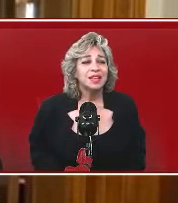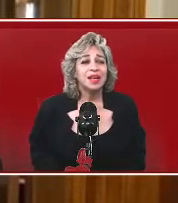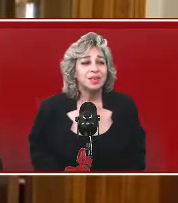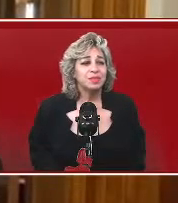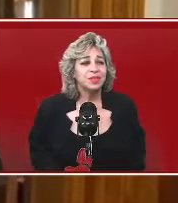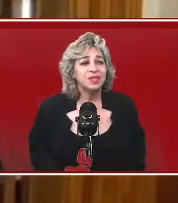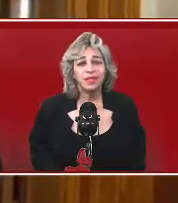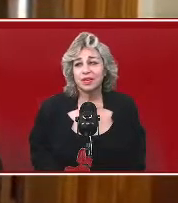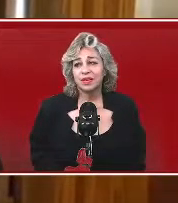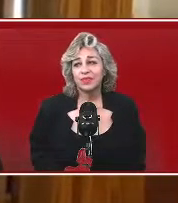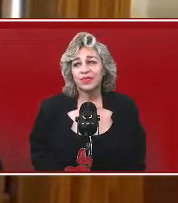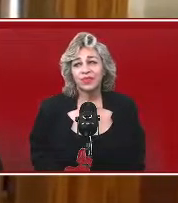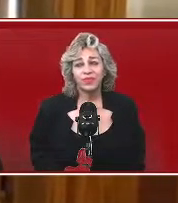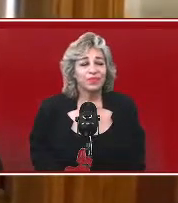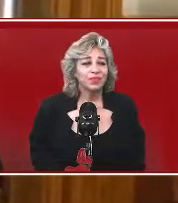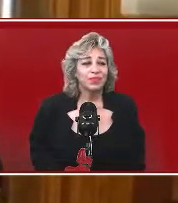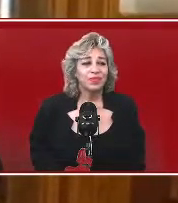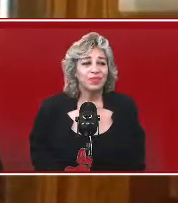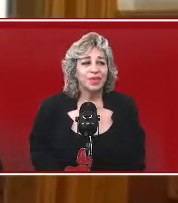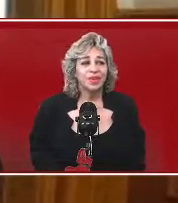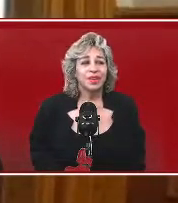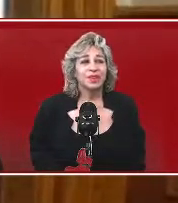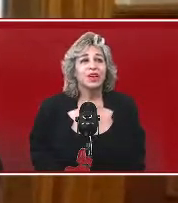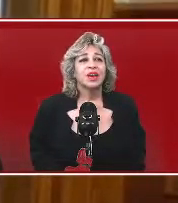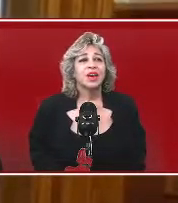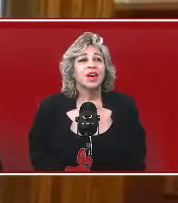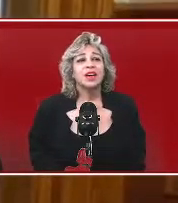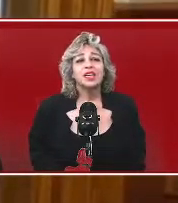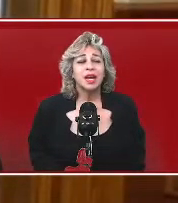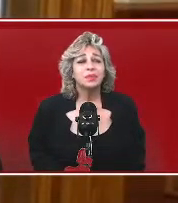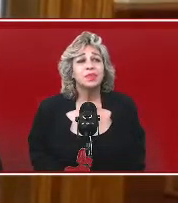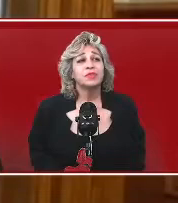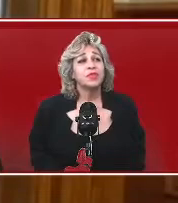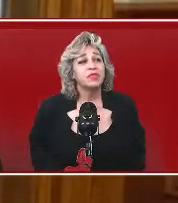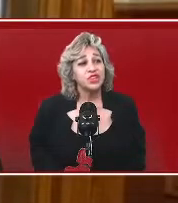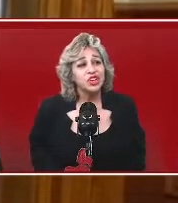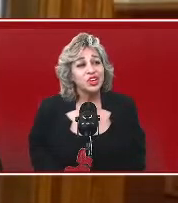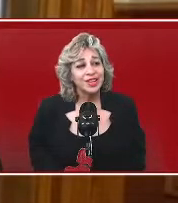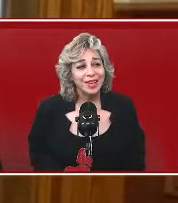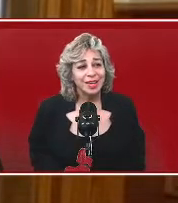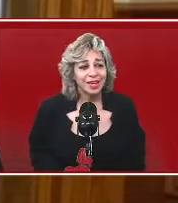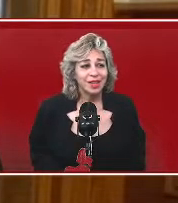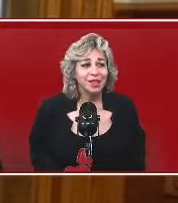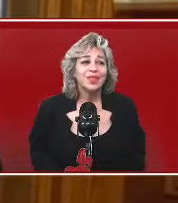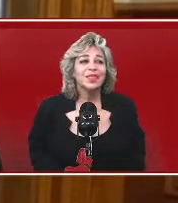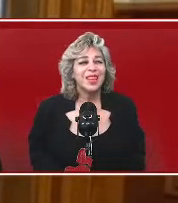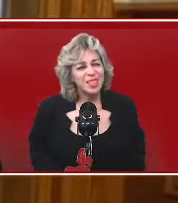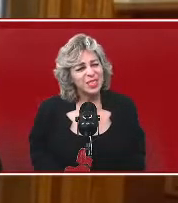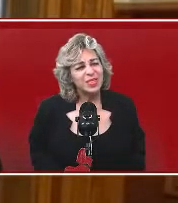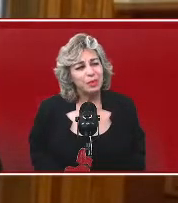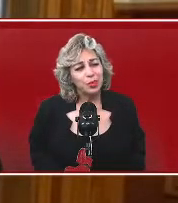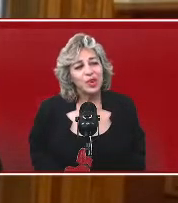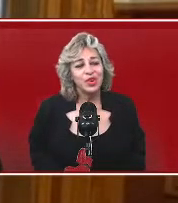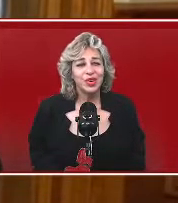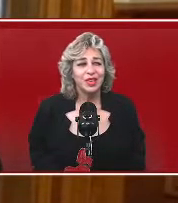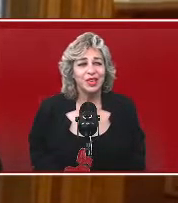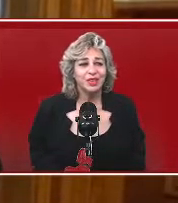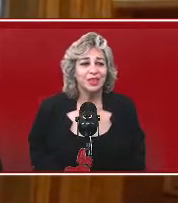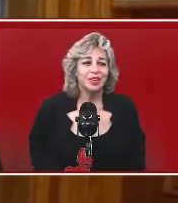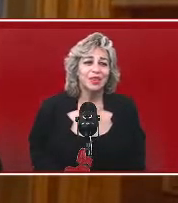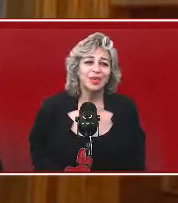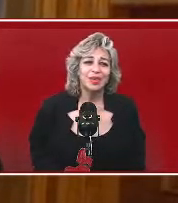These times de fraternidad. are times for fraternity, that is to say,